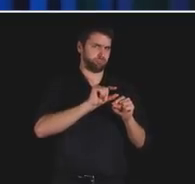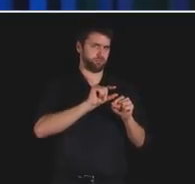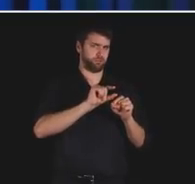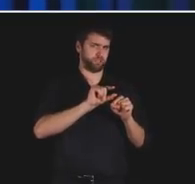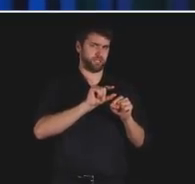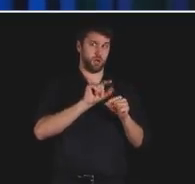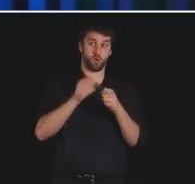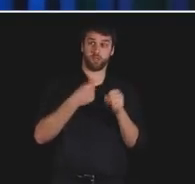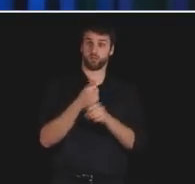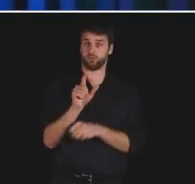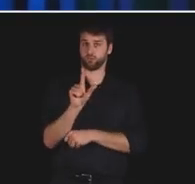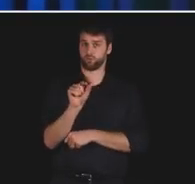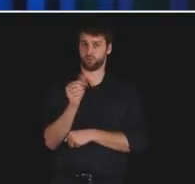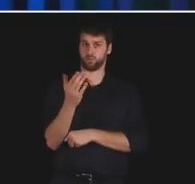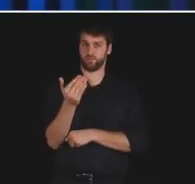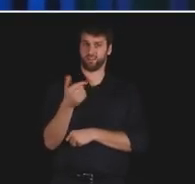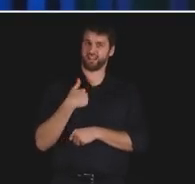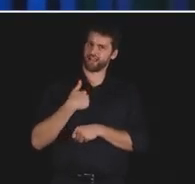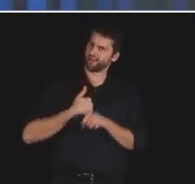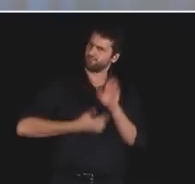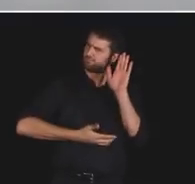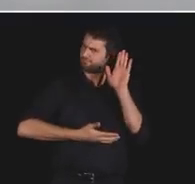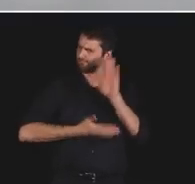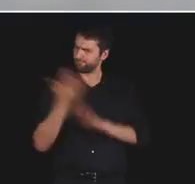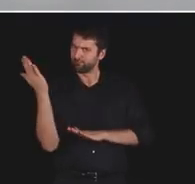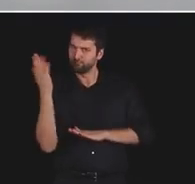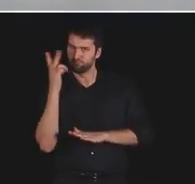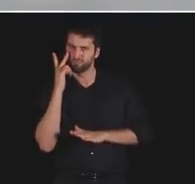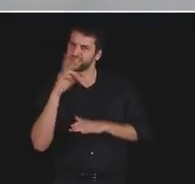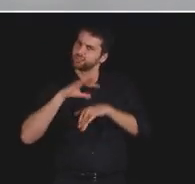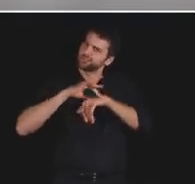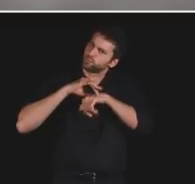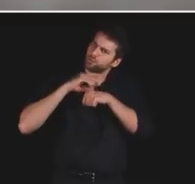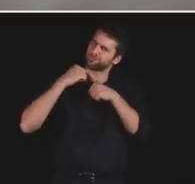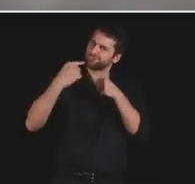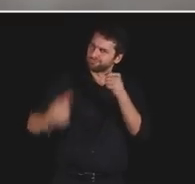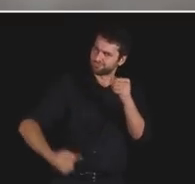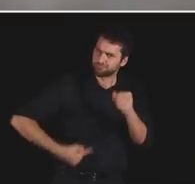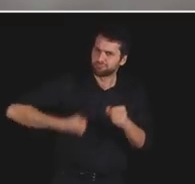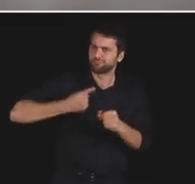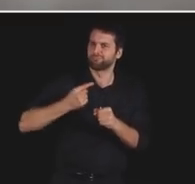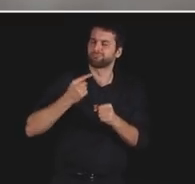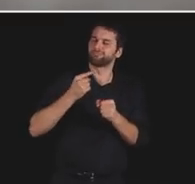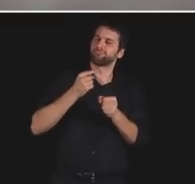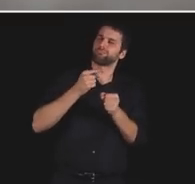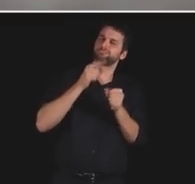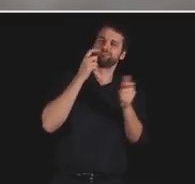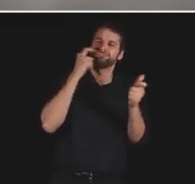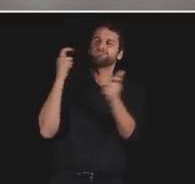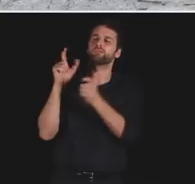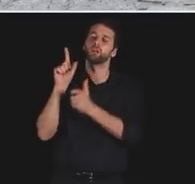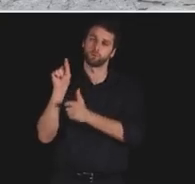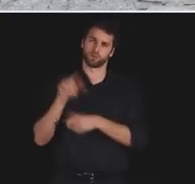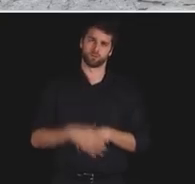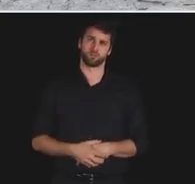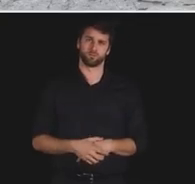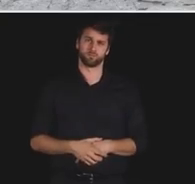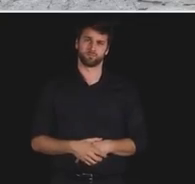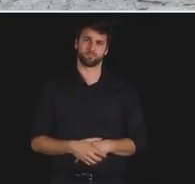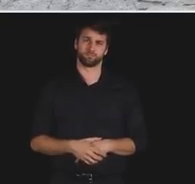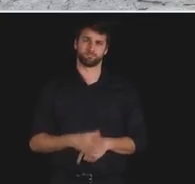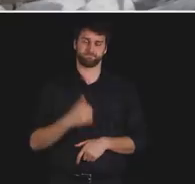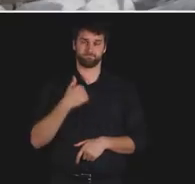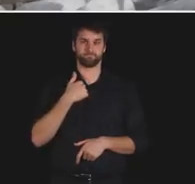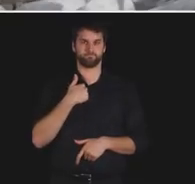world one bird at a time. After kicking things off at the end of the world in